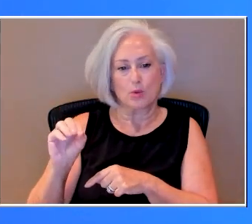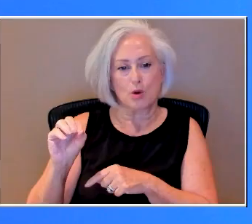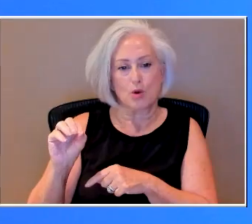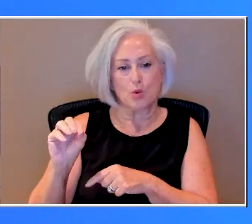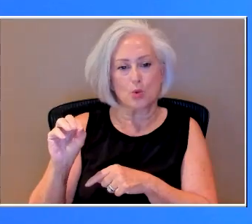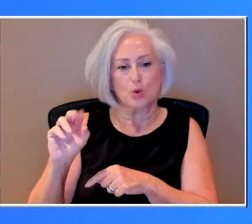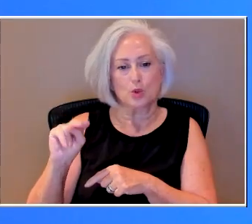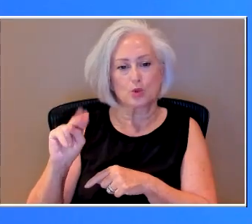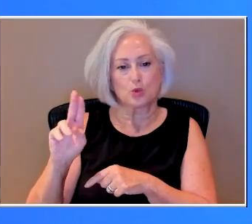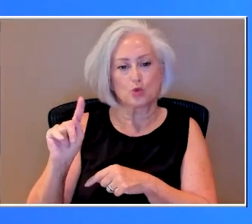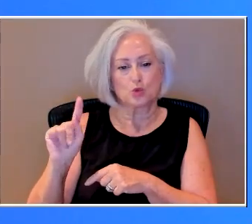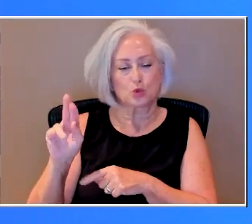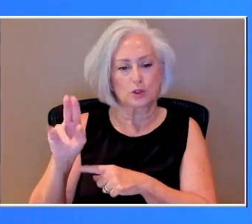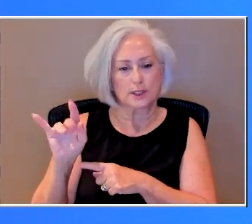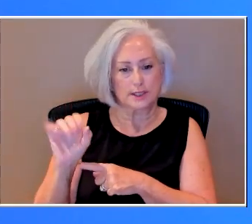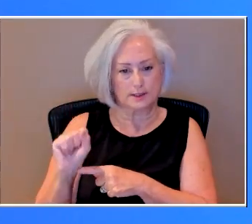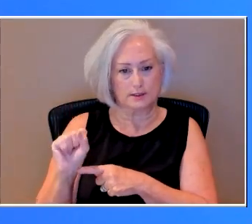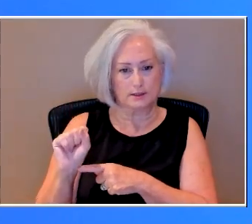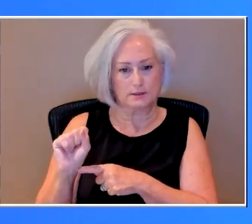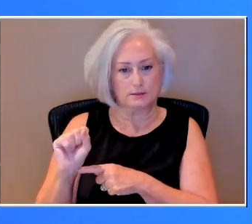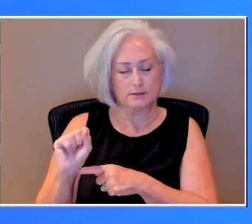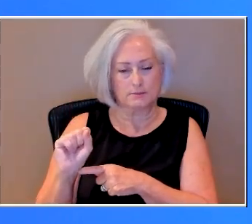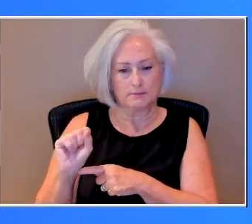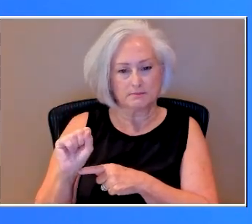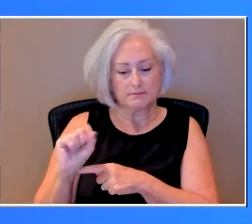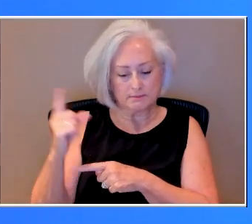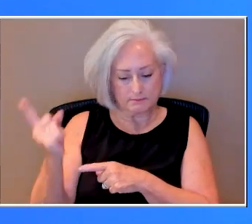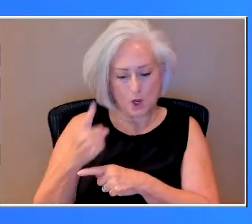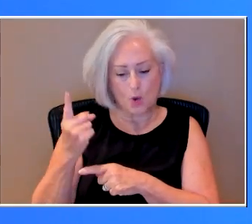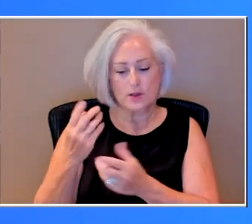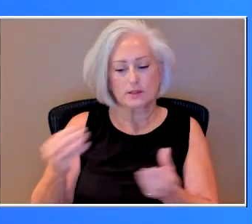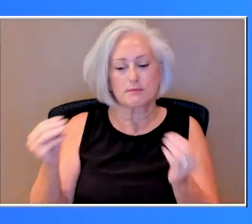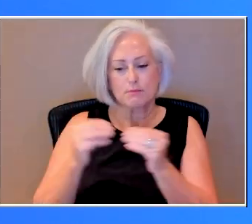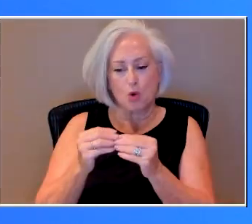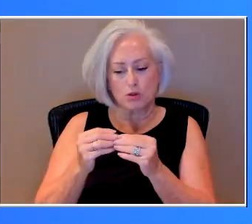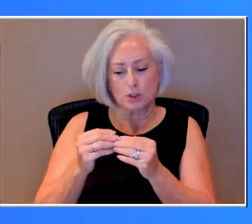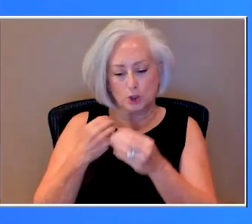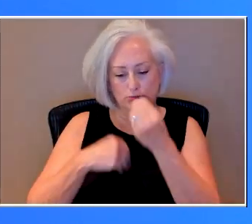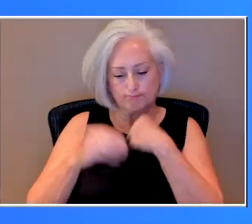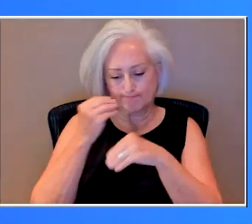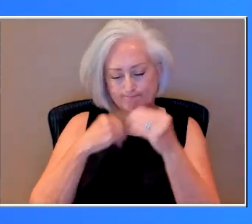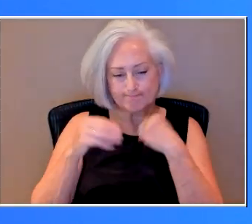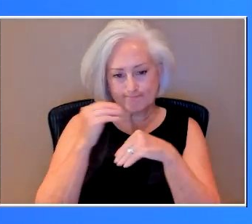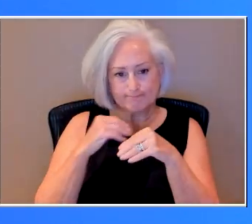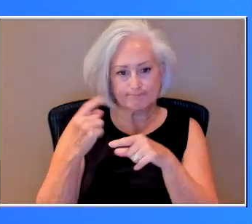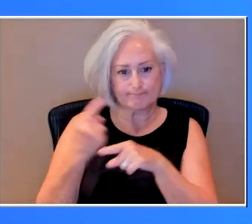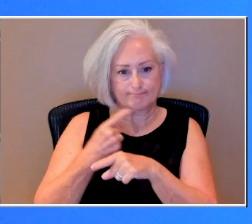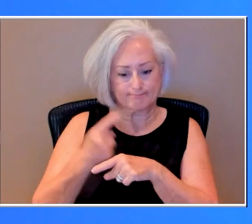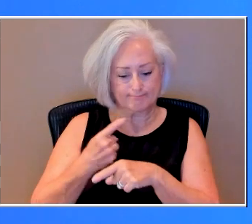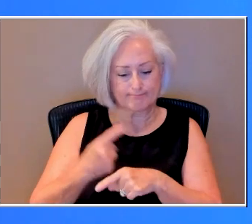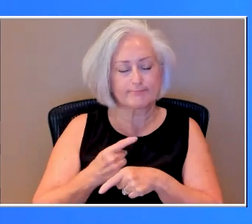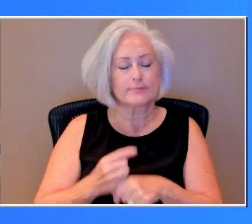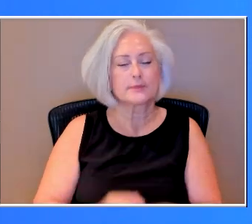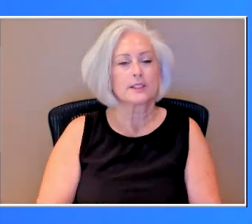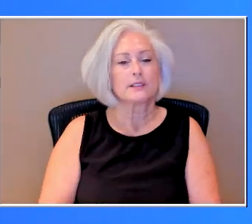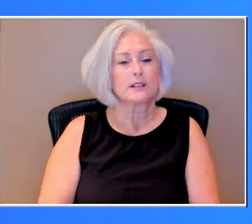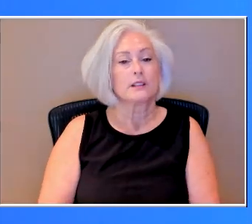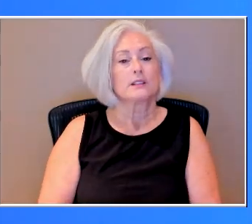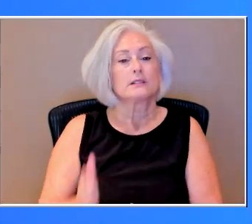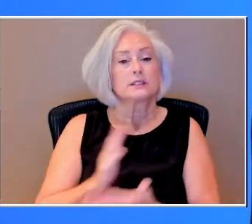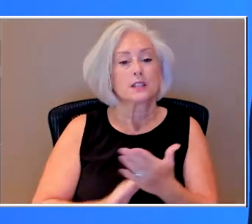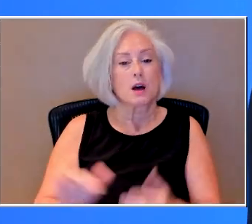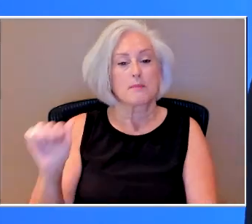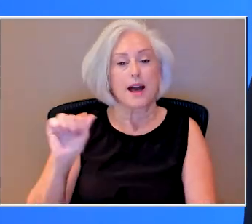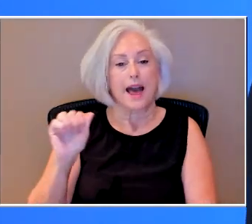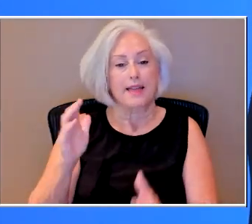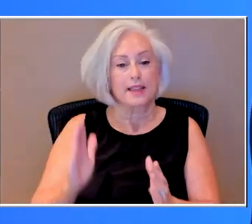And, it's always important just to fuel your body. There's athletes that sometimes will go